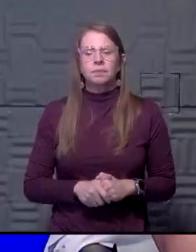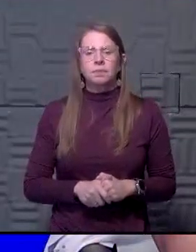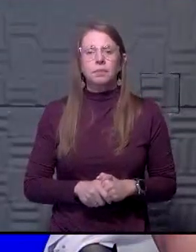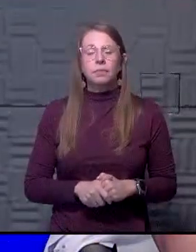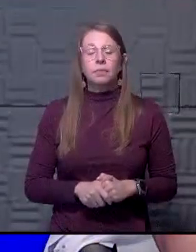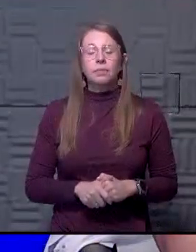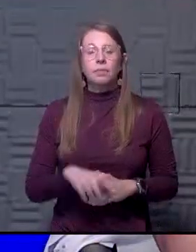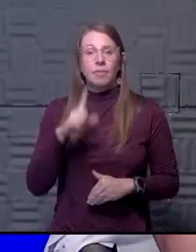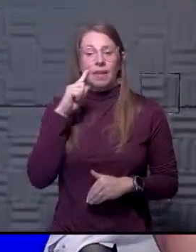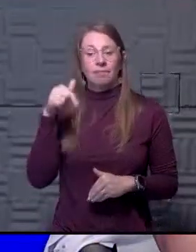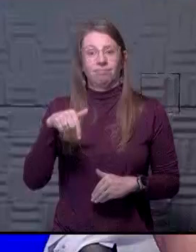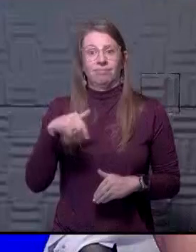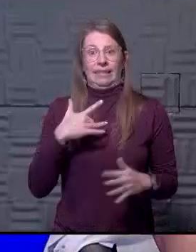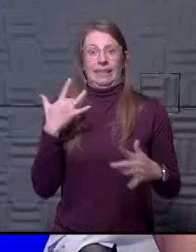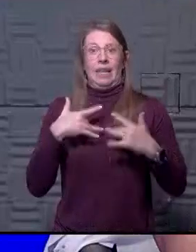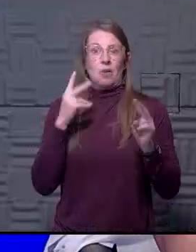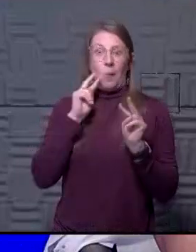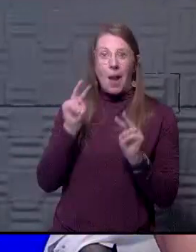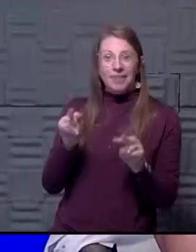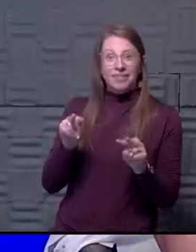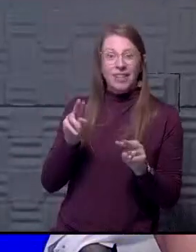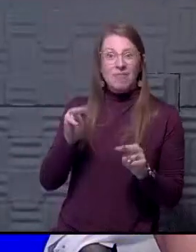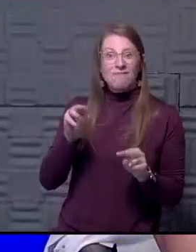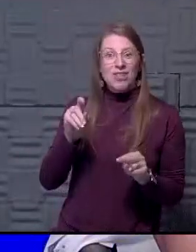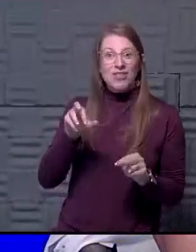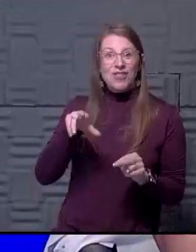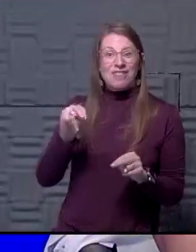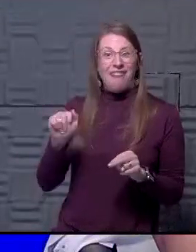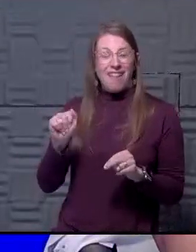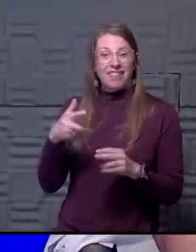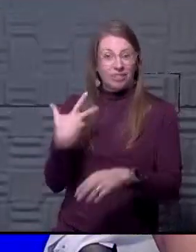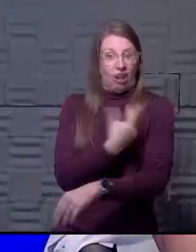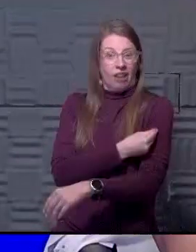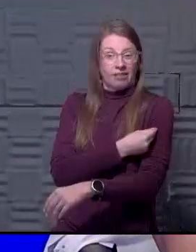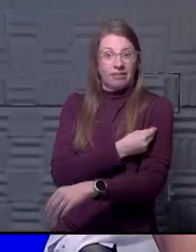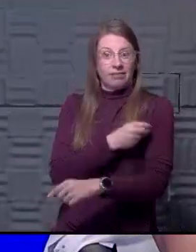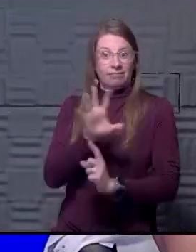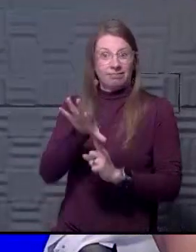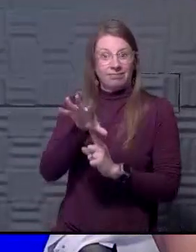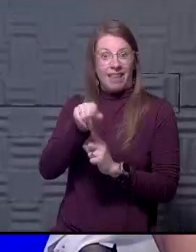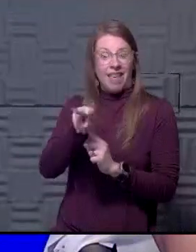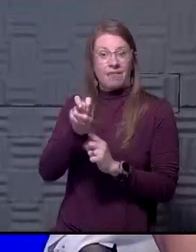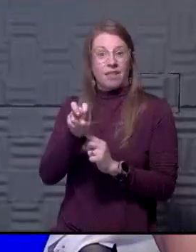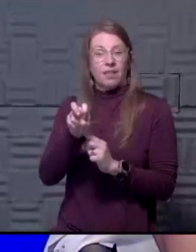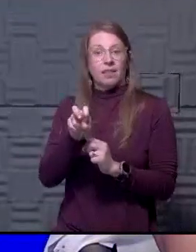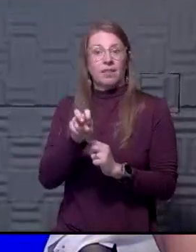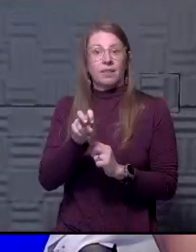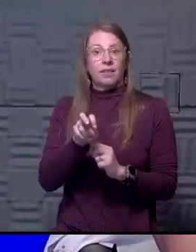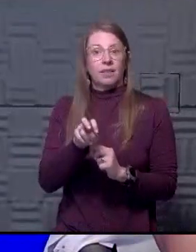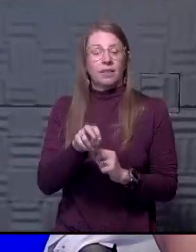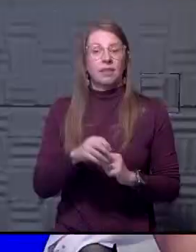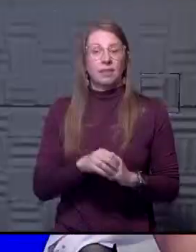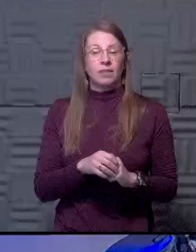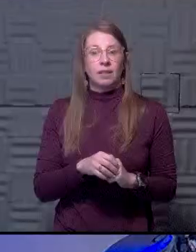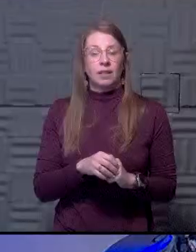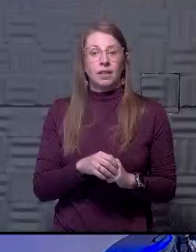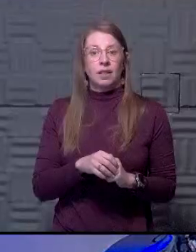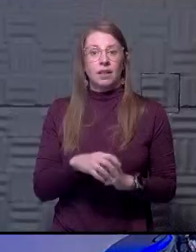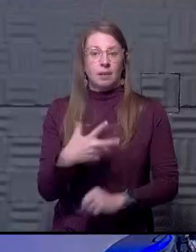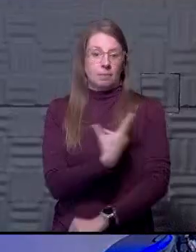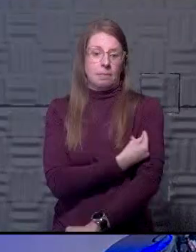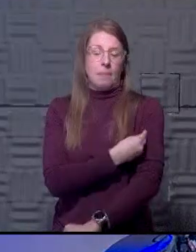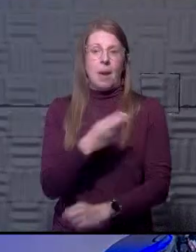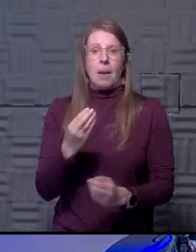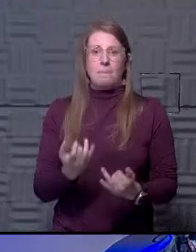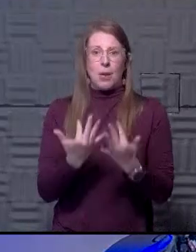Well, I think this is pretty exciting to watch you Yeah. get the Moderna shot on the air, and I don't want you to pass out or Ready? anything. I know, 'cause I'm that could be a trying bad not to. thing. All right, stick and burn